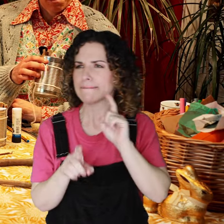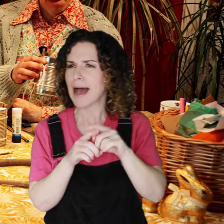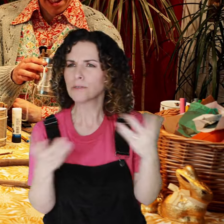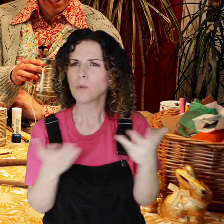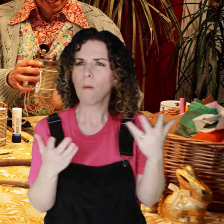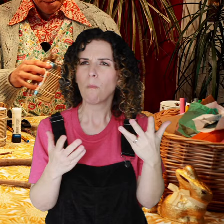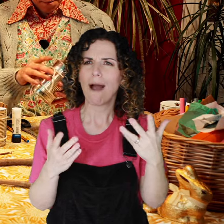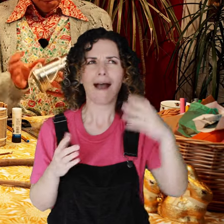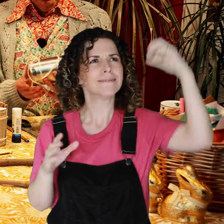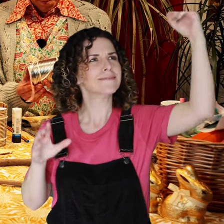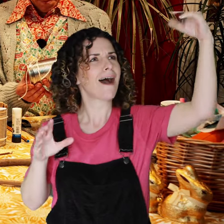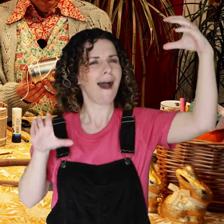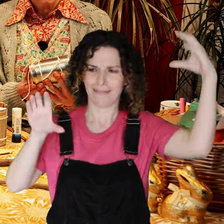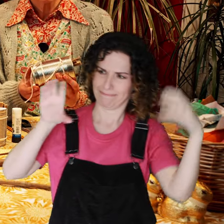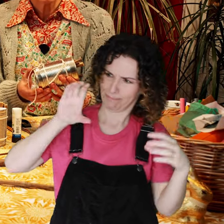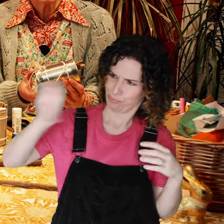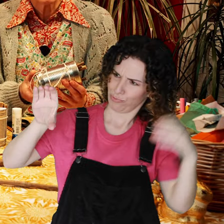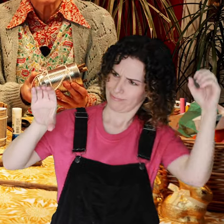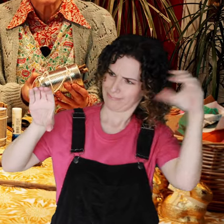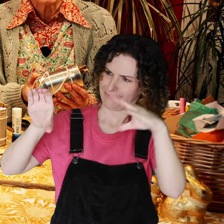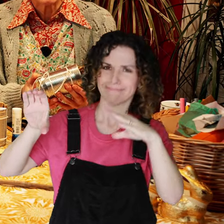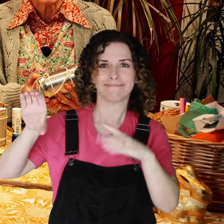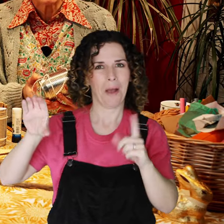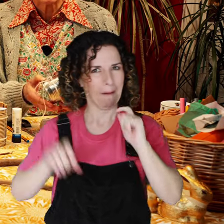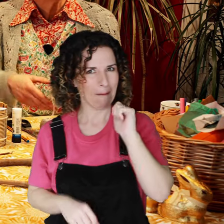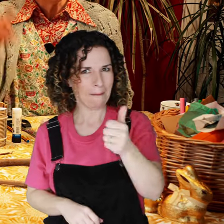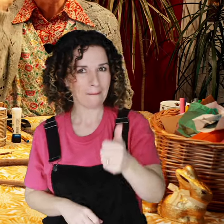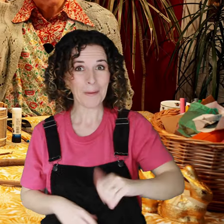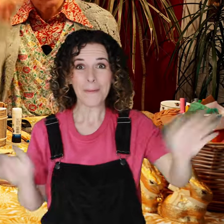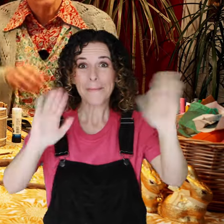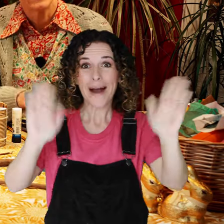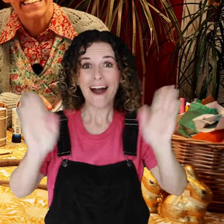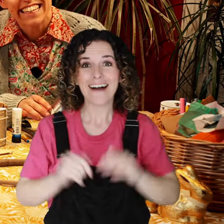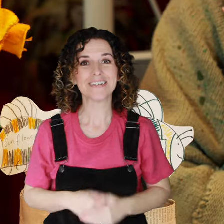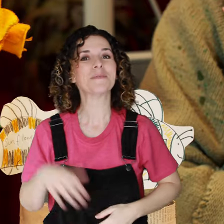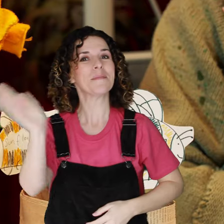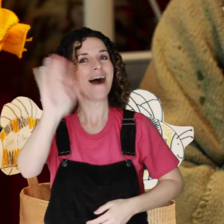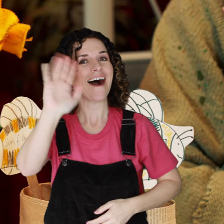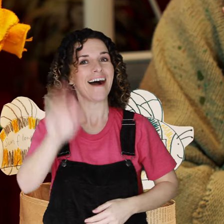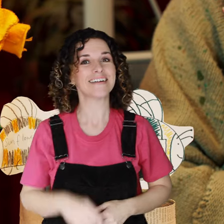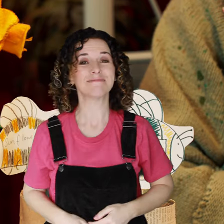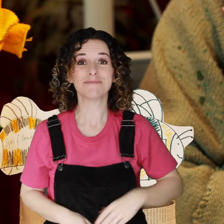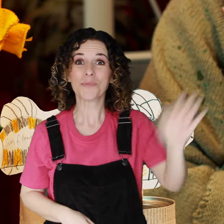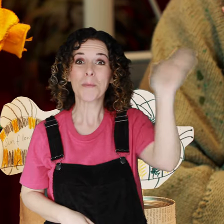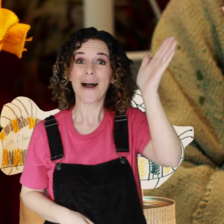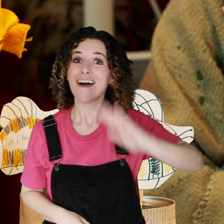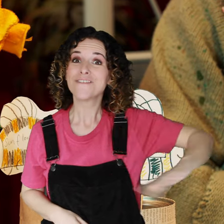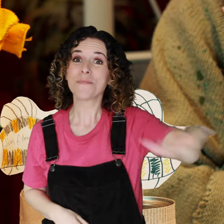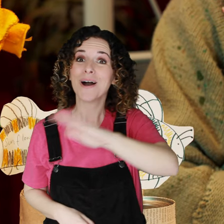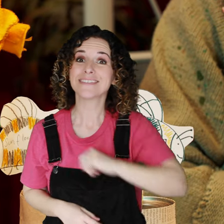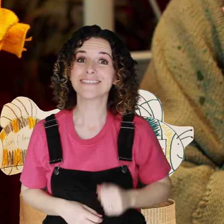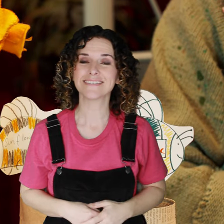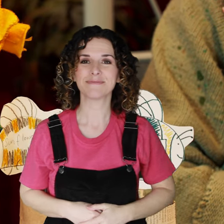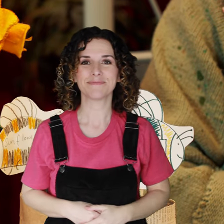sunny to put this. Good plan. Alright. Goodbye everybody. Goodbye. Goodbye everybody.